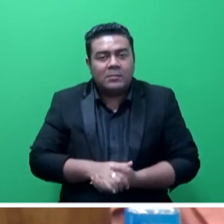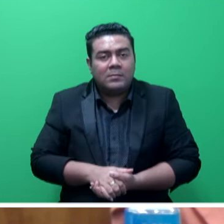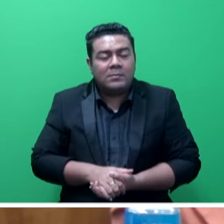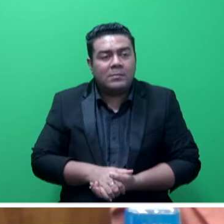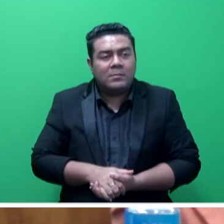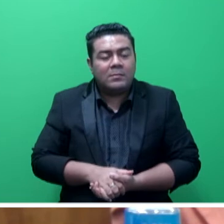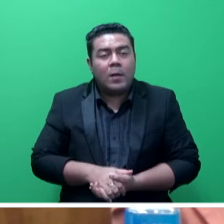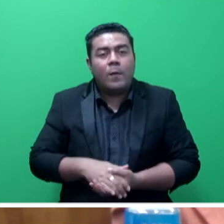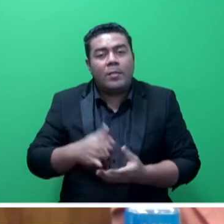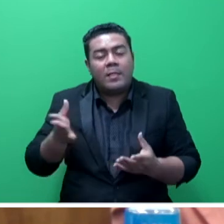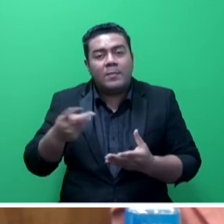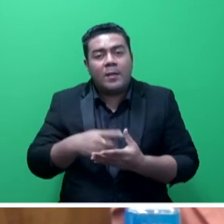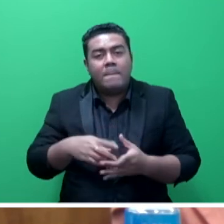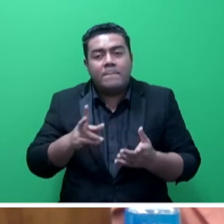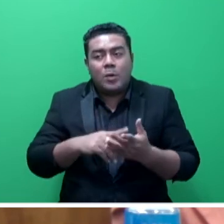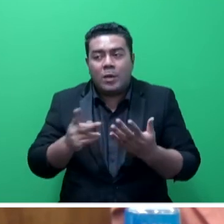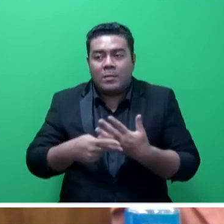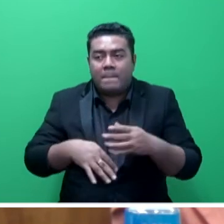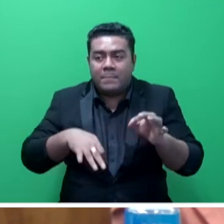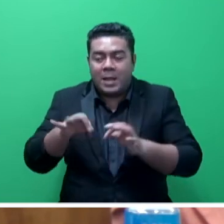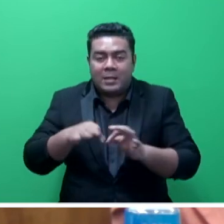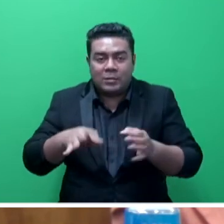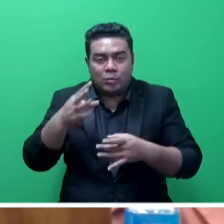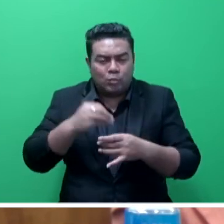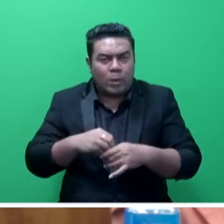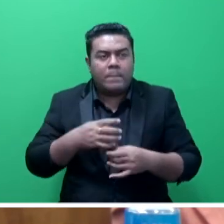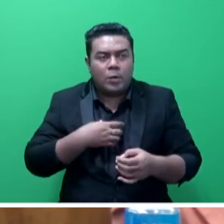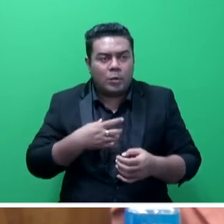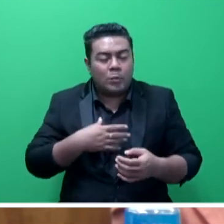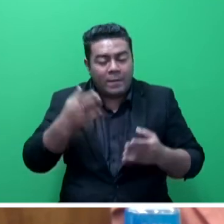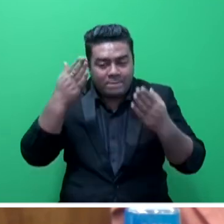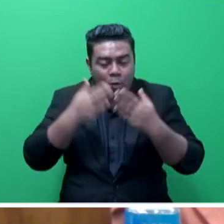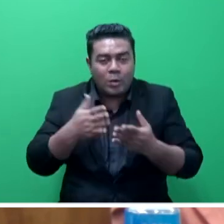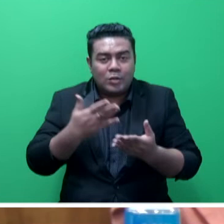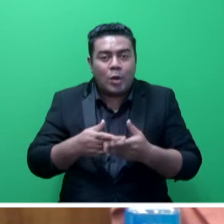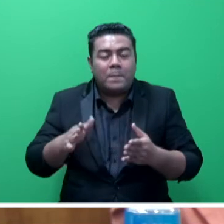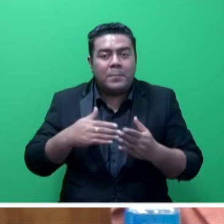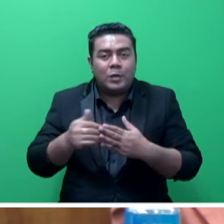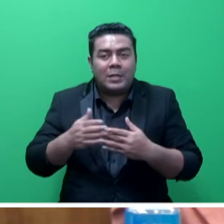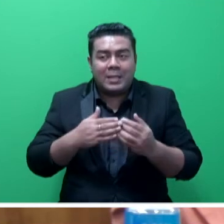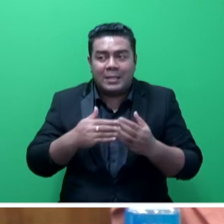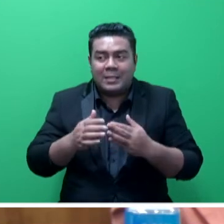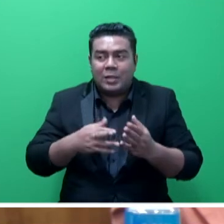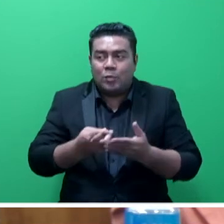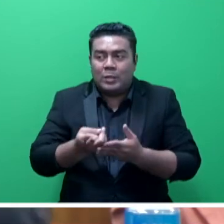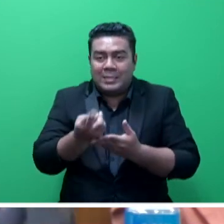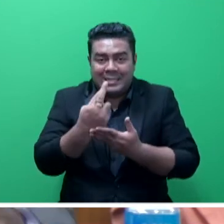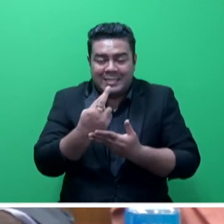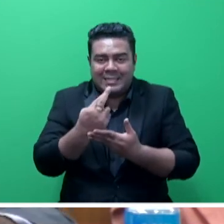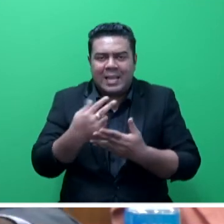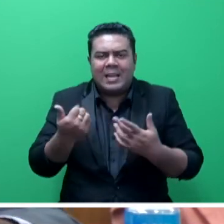demonstration project, the plan is to further expand this with a focus on building resilience of end users and